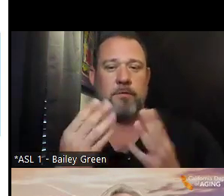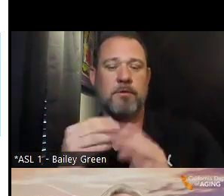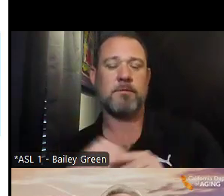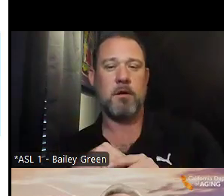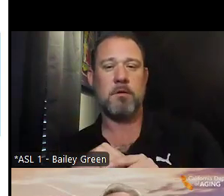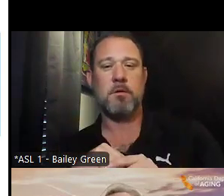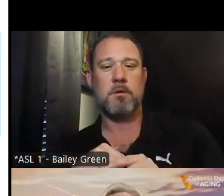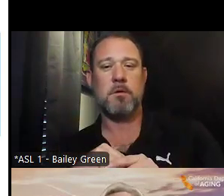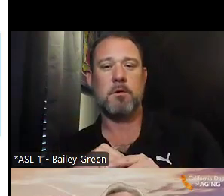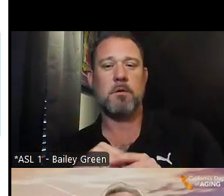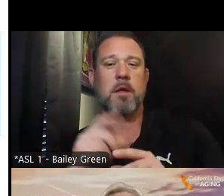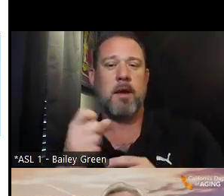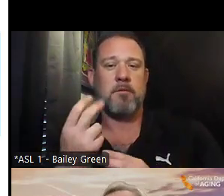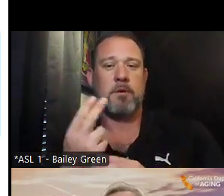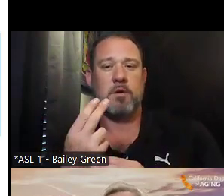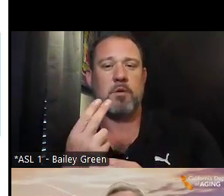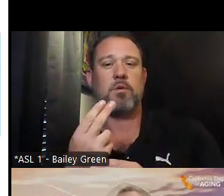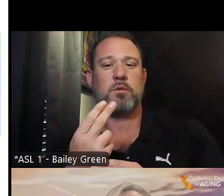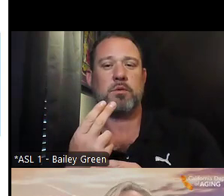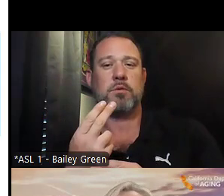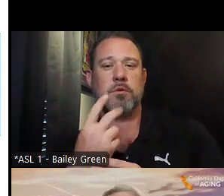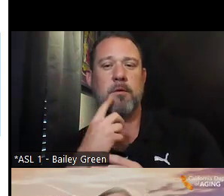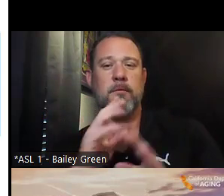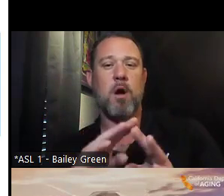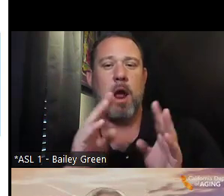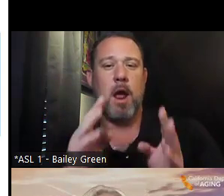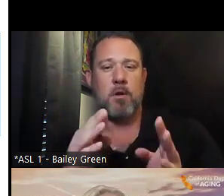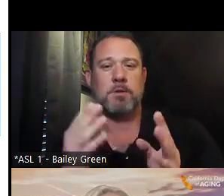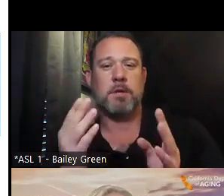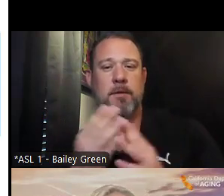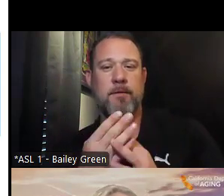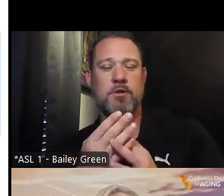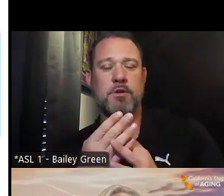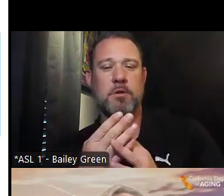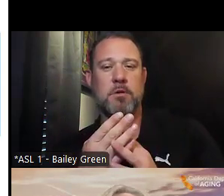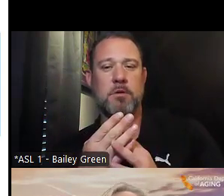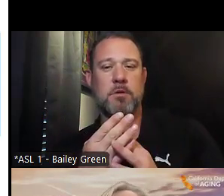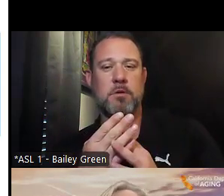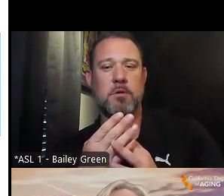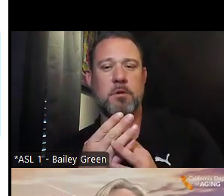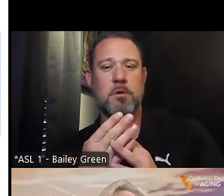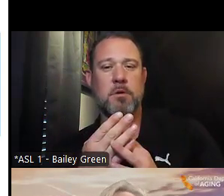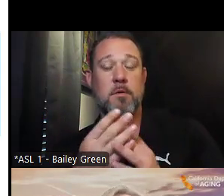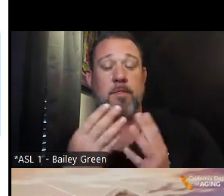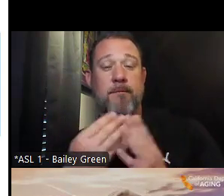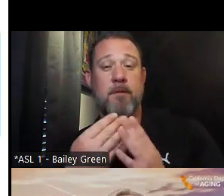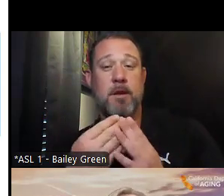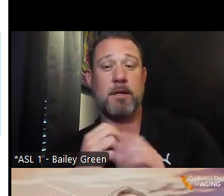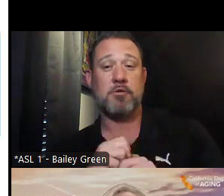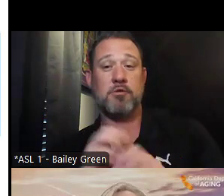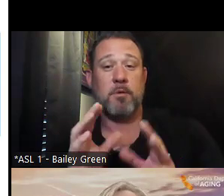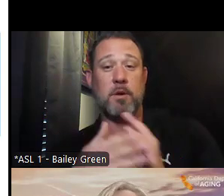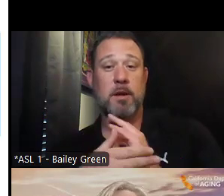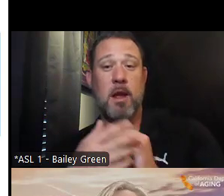fund. They have to be used, 30% have to be used for housing interventions specifically. Of the funding distributed to counties